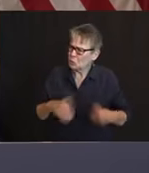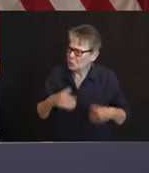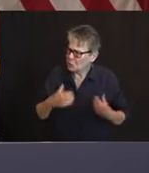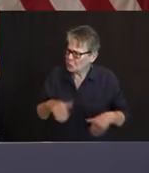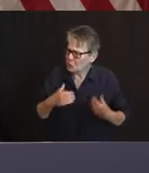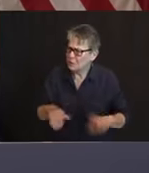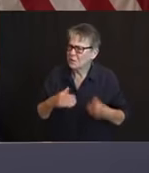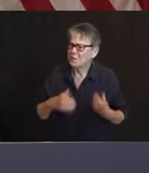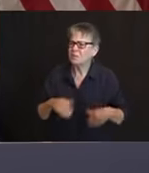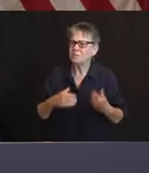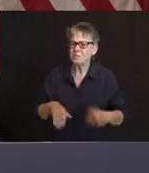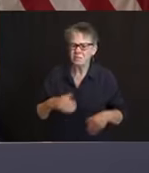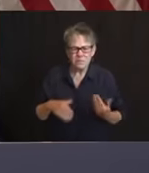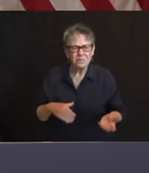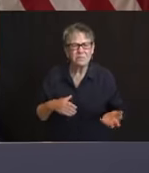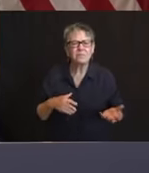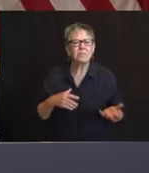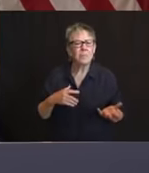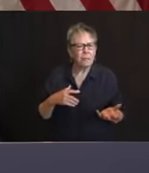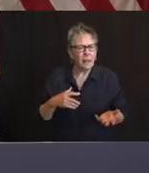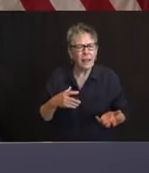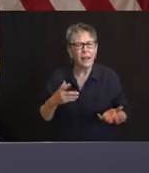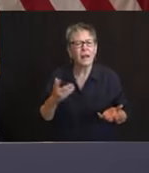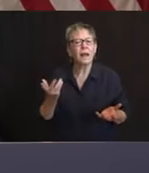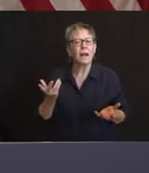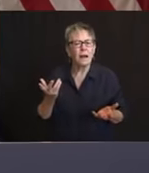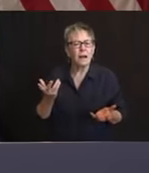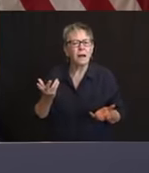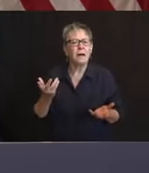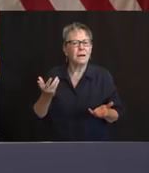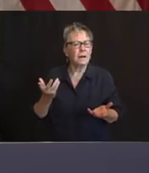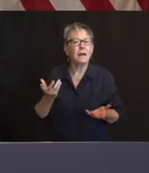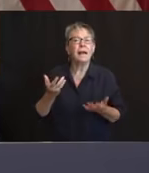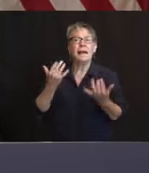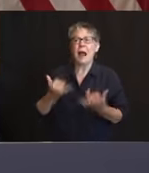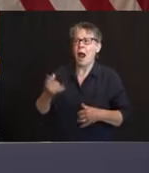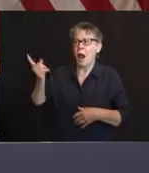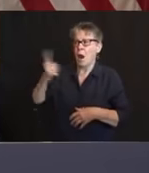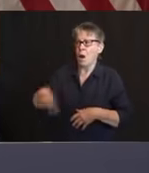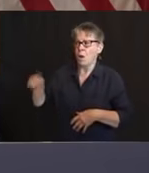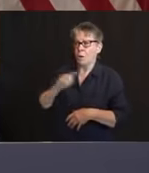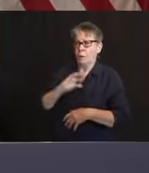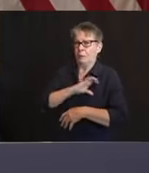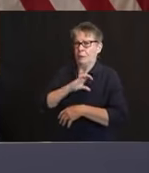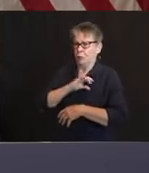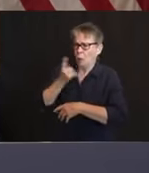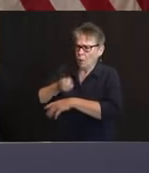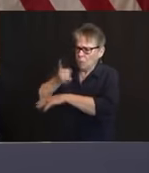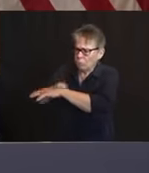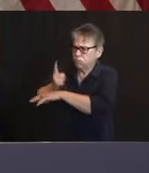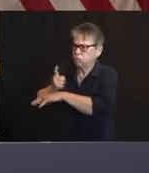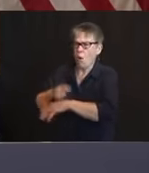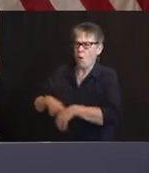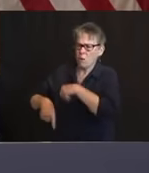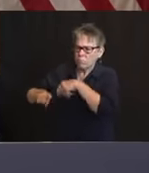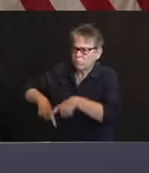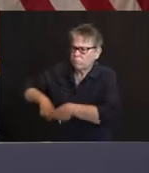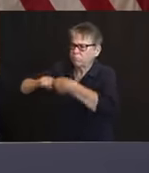their lives and their careers and serve as phenomenal examples. And it's important to note that